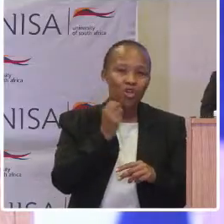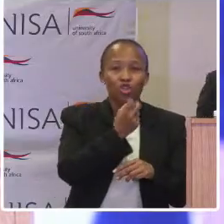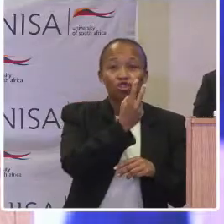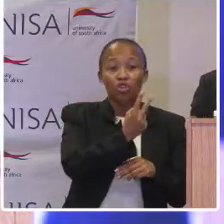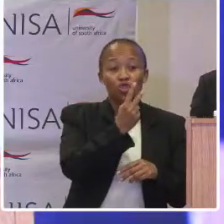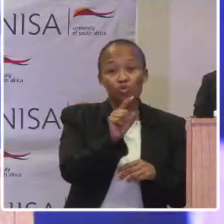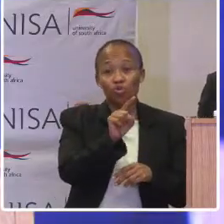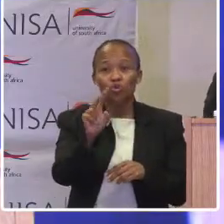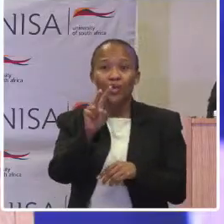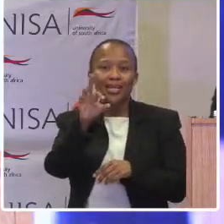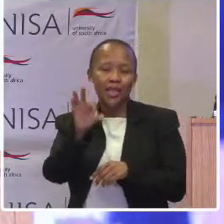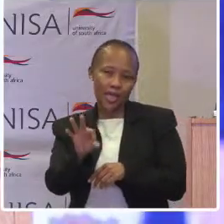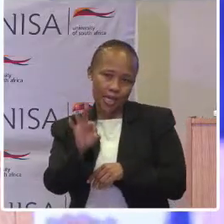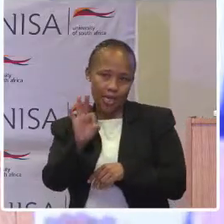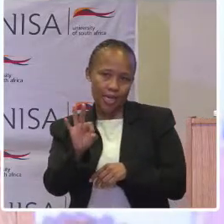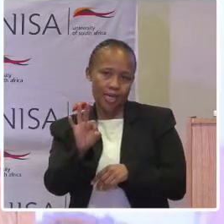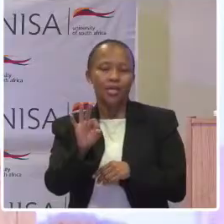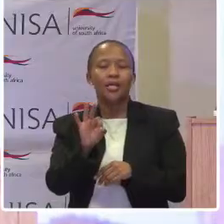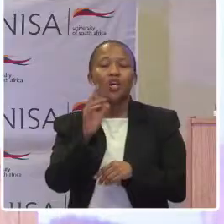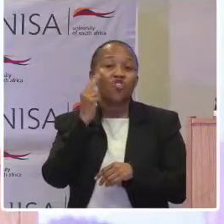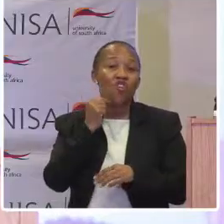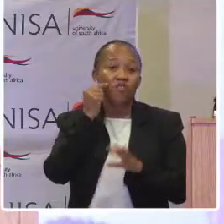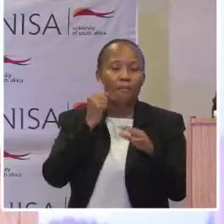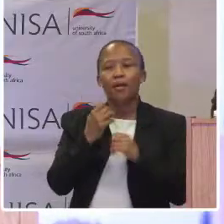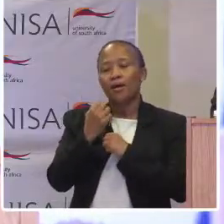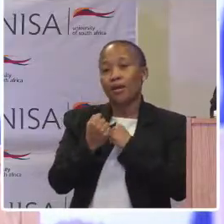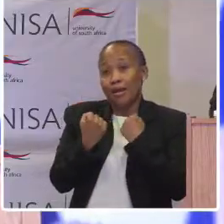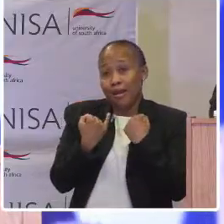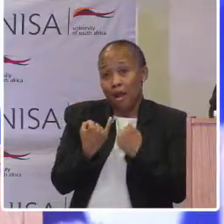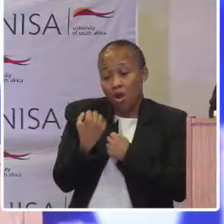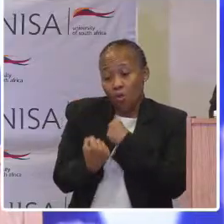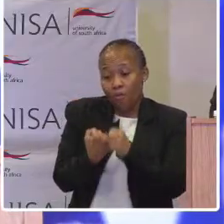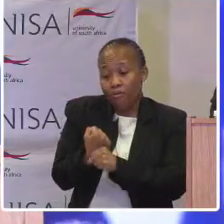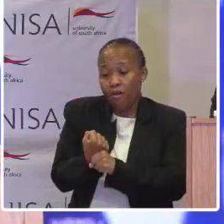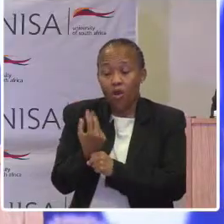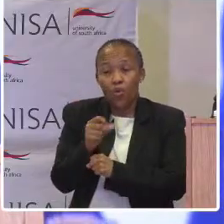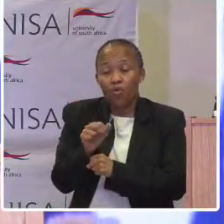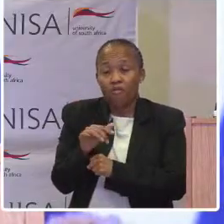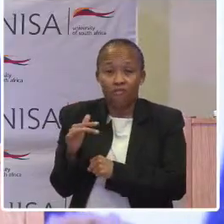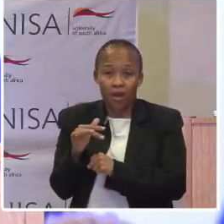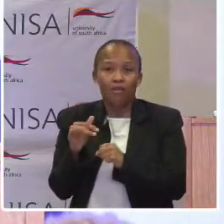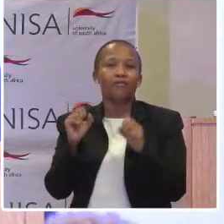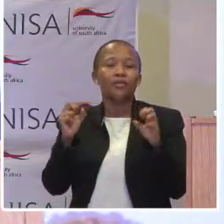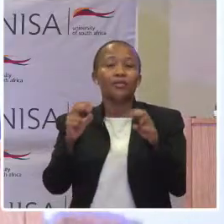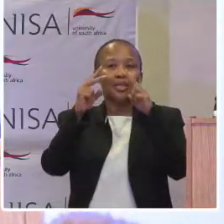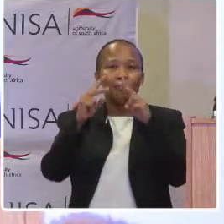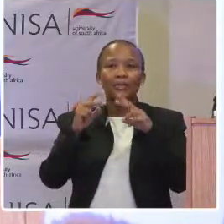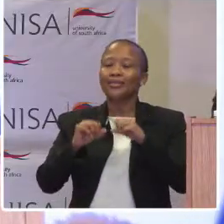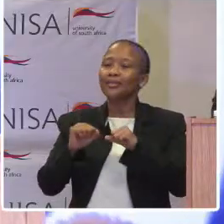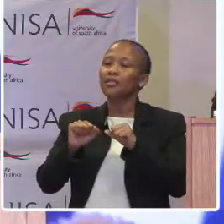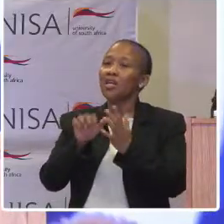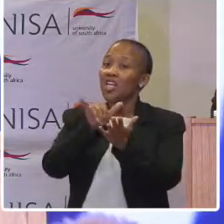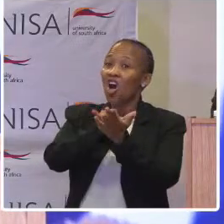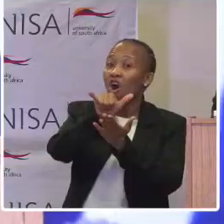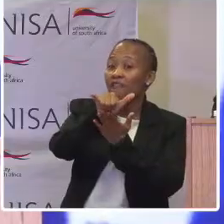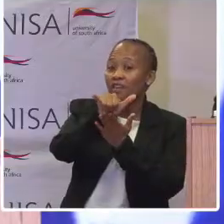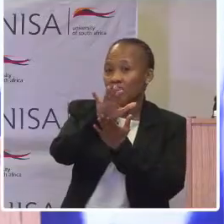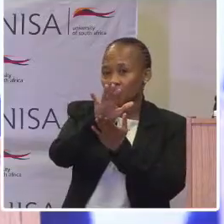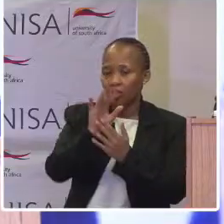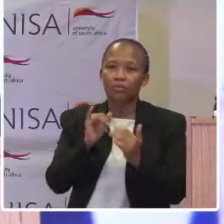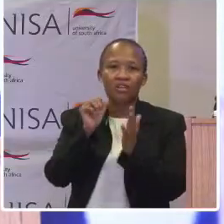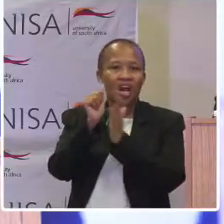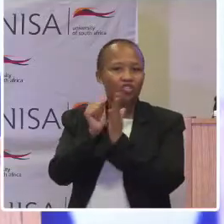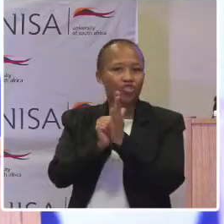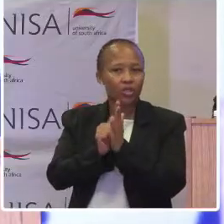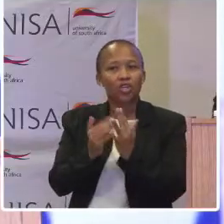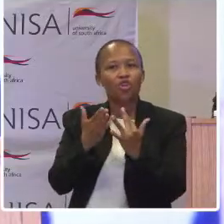Johannesburg. The 2025 G20 summit will discuss space and aviation. Space is on the agenda through